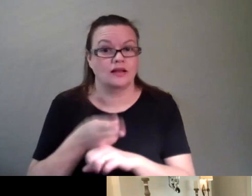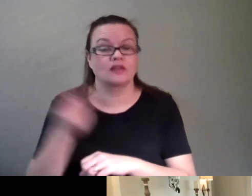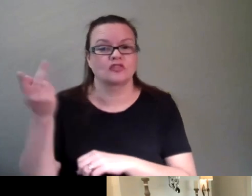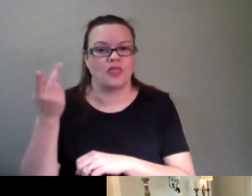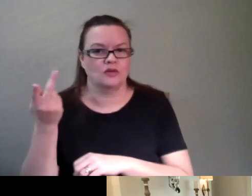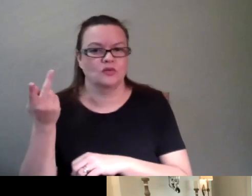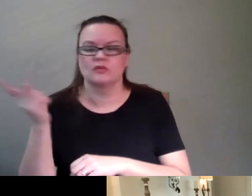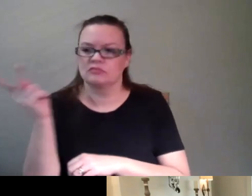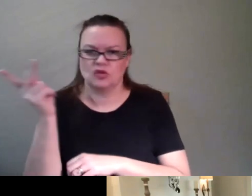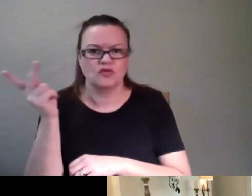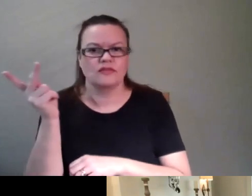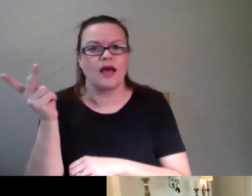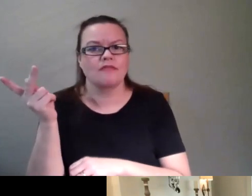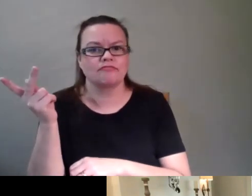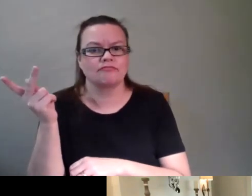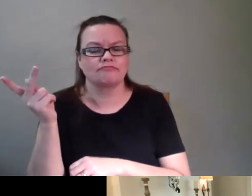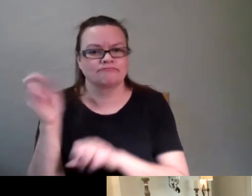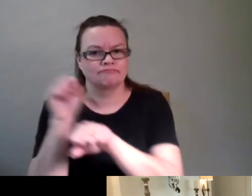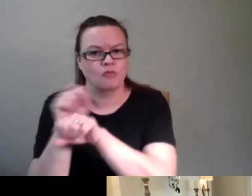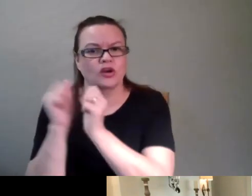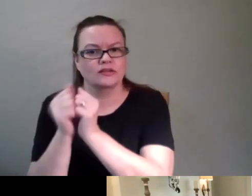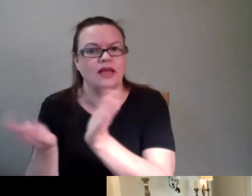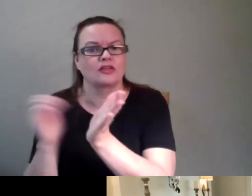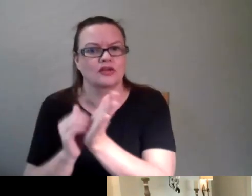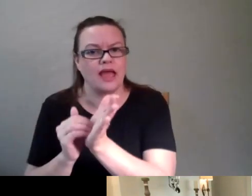passed. So some of it is,